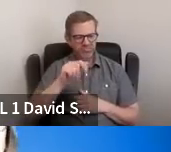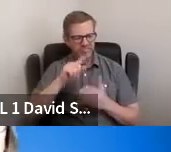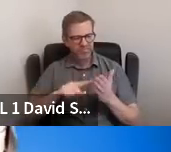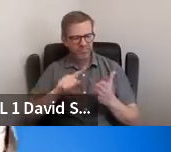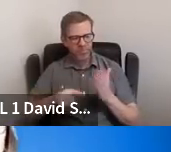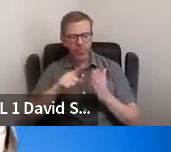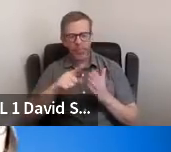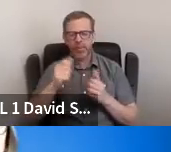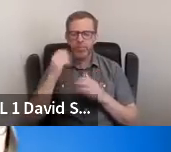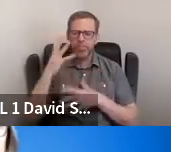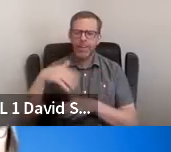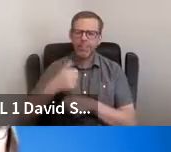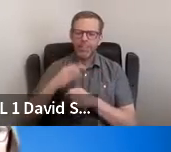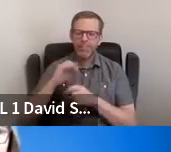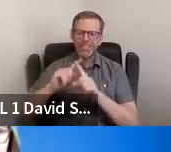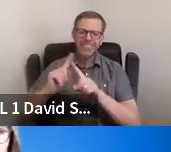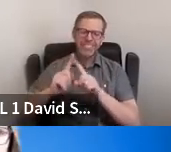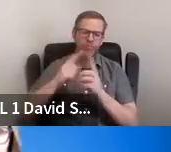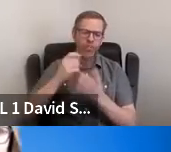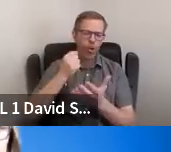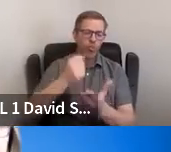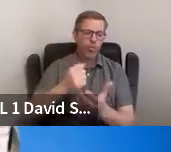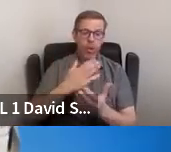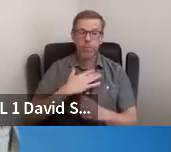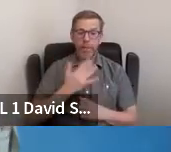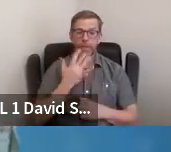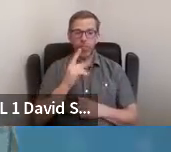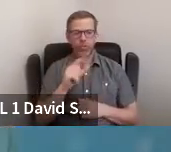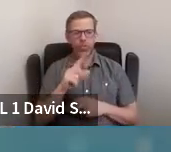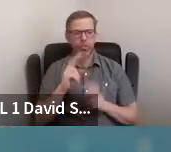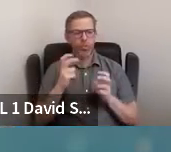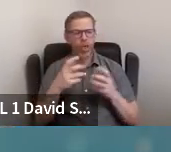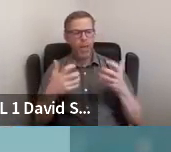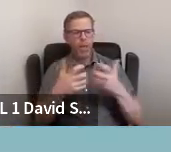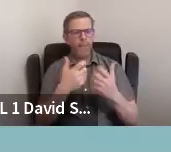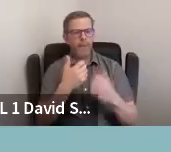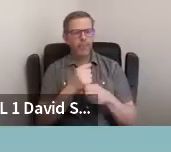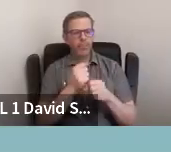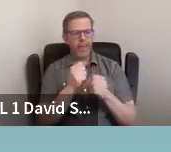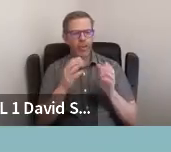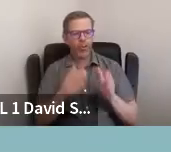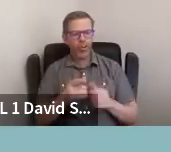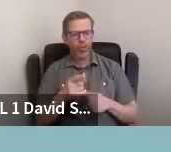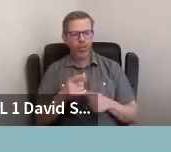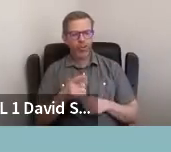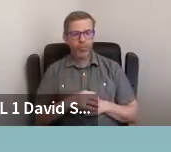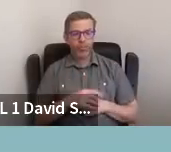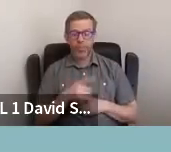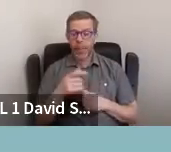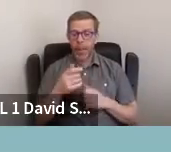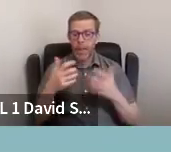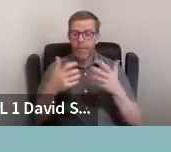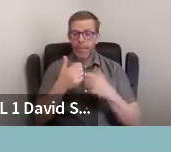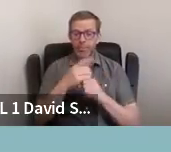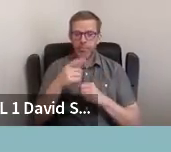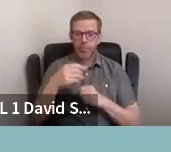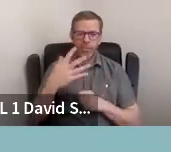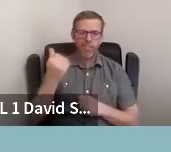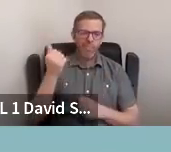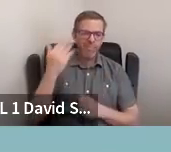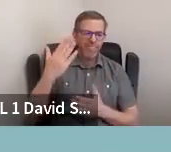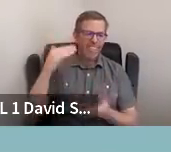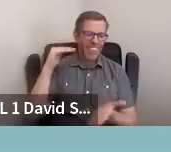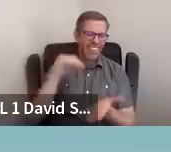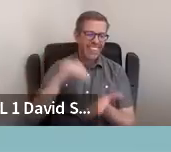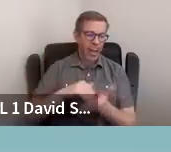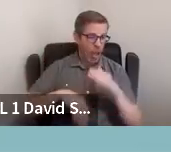of funded awards. My favorite is a tool called Matchmaker. You give Matchmaker up to 15,000 characters of text,